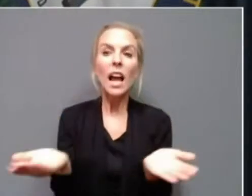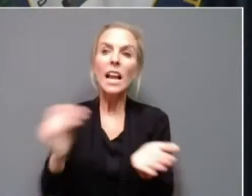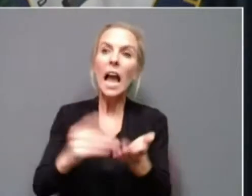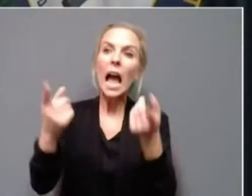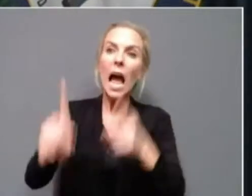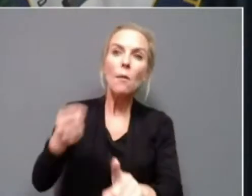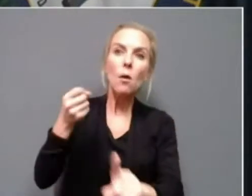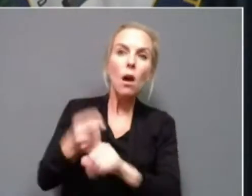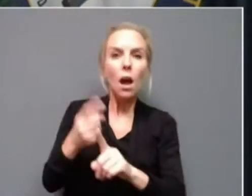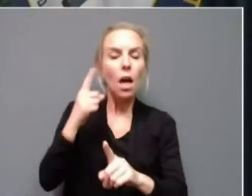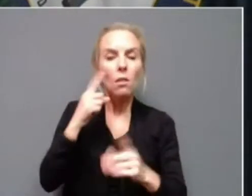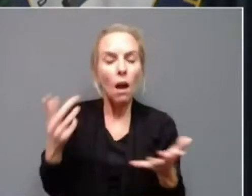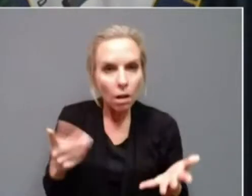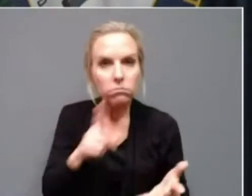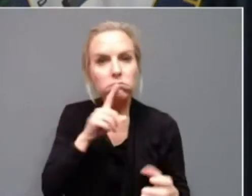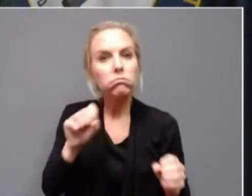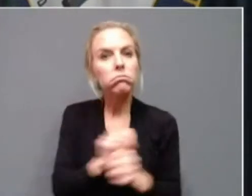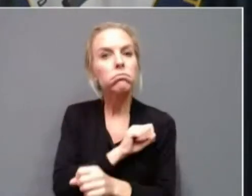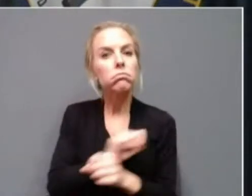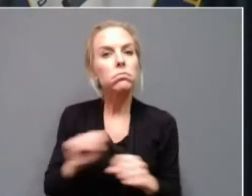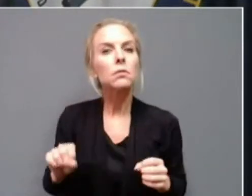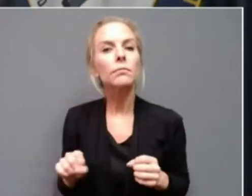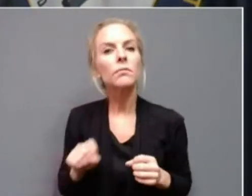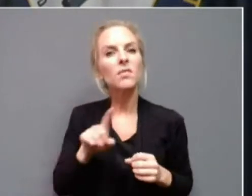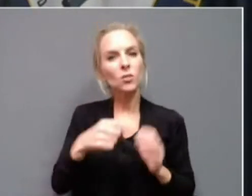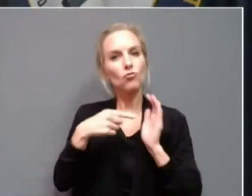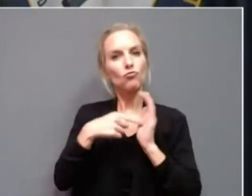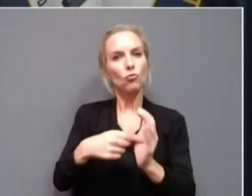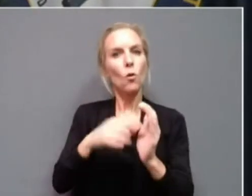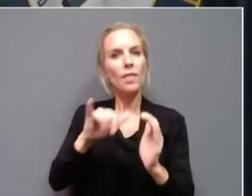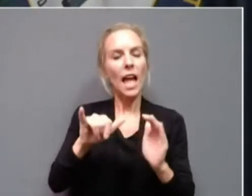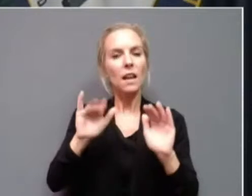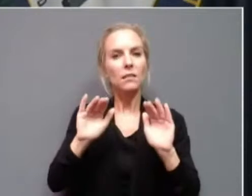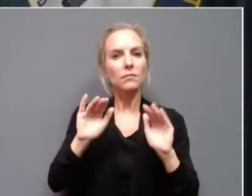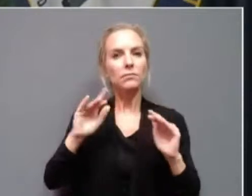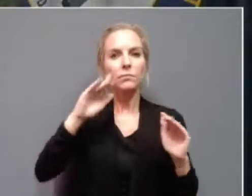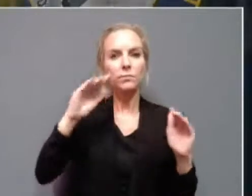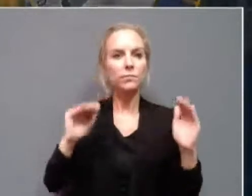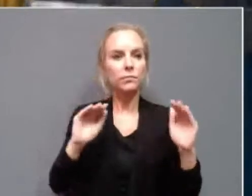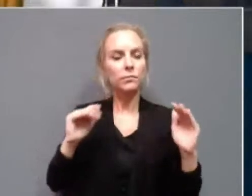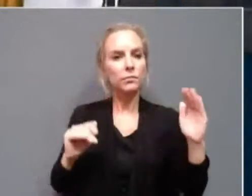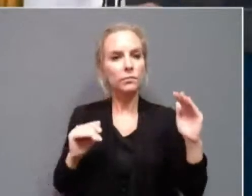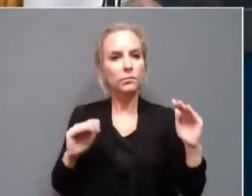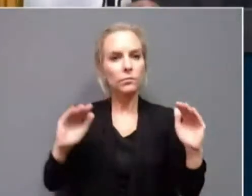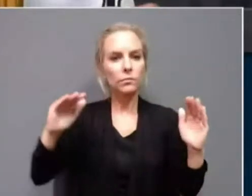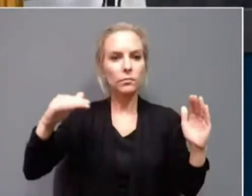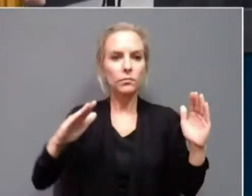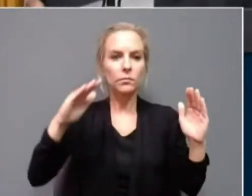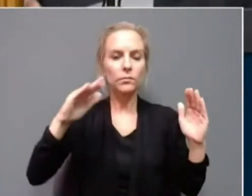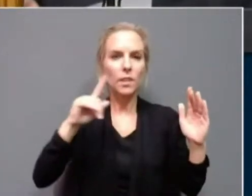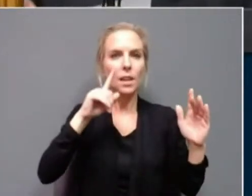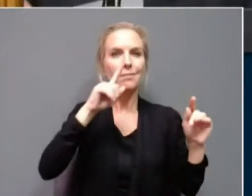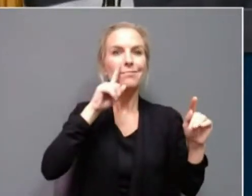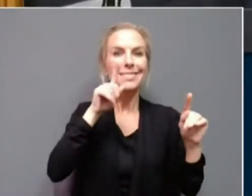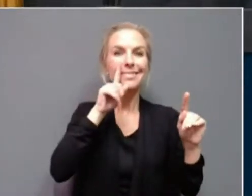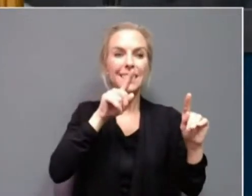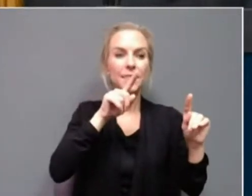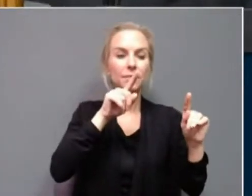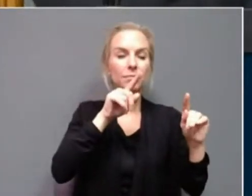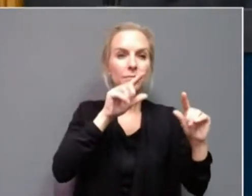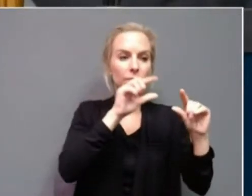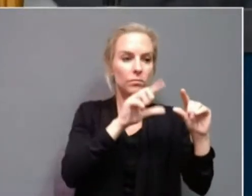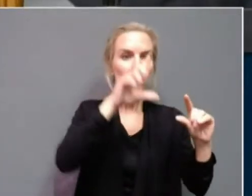show our overall stair-stepper chart again. It shows you just part of the way through the week that we